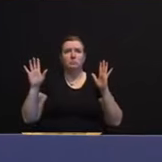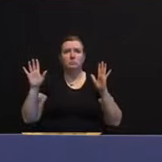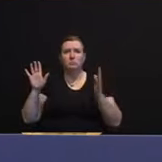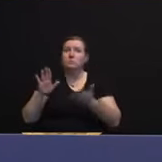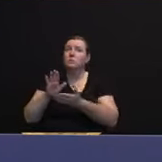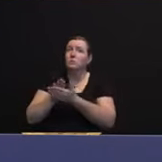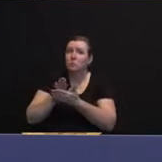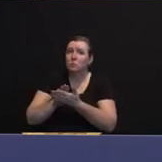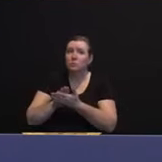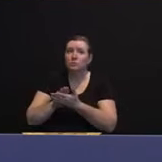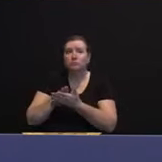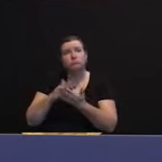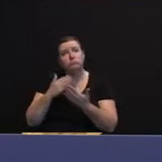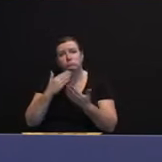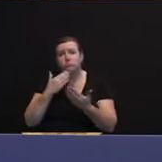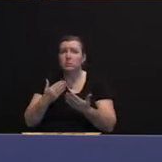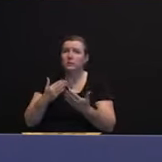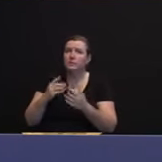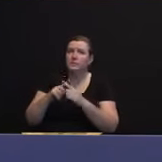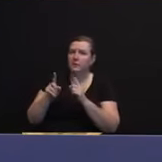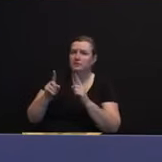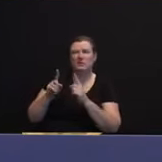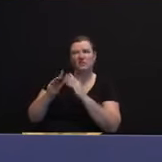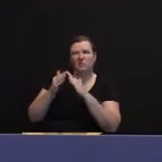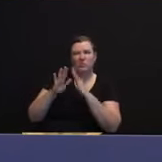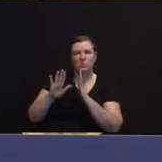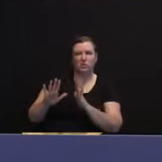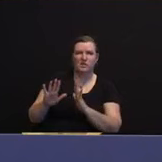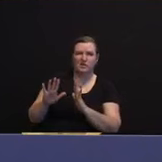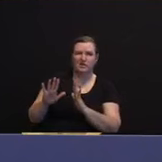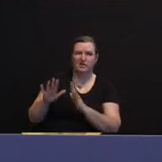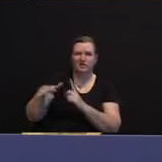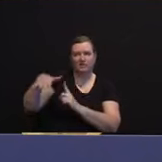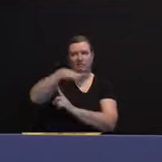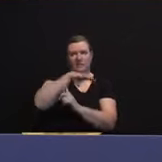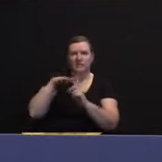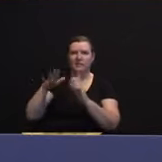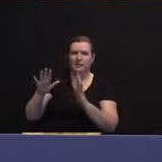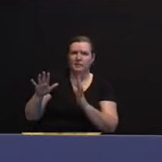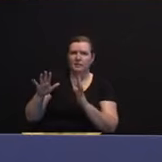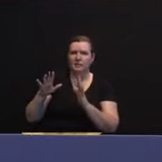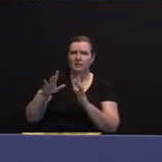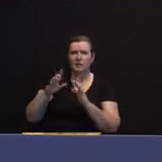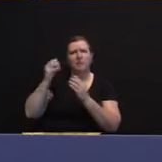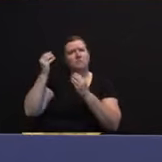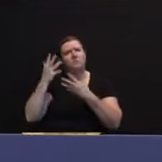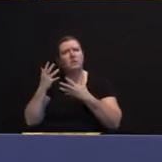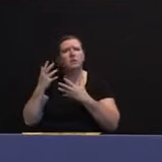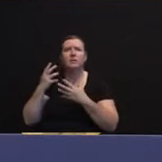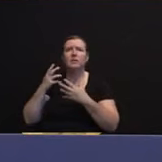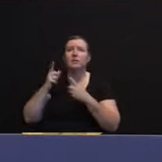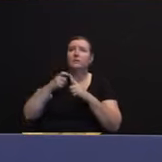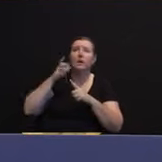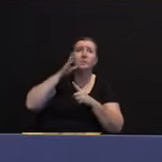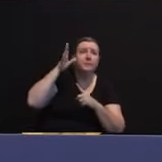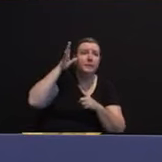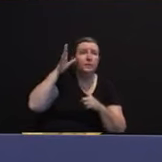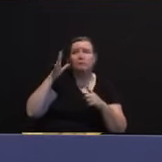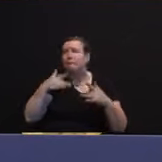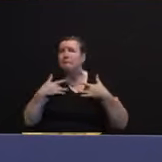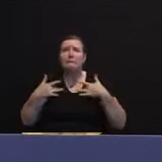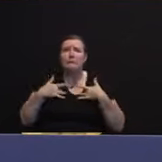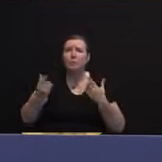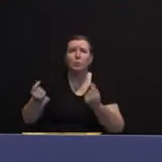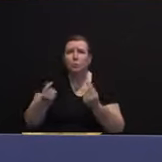in particular communities, but we've had a lot of communication from parents very concerned about the whole idea that a lot of kids may